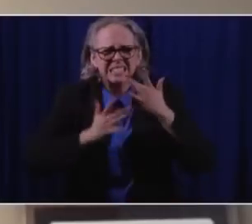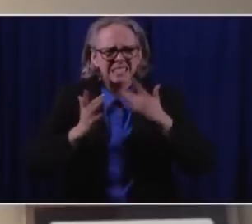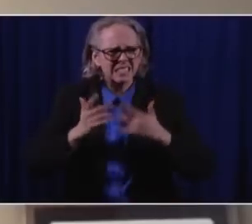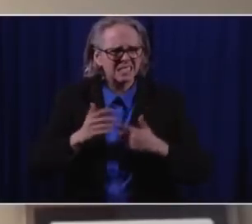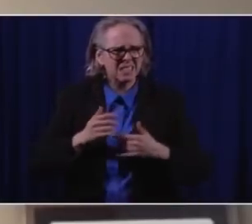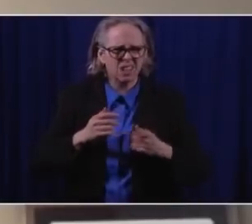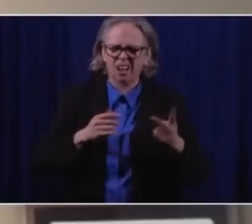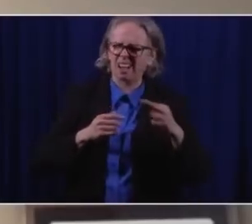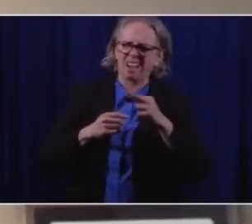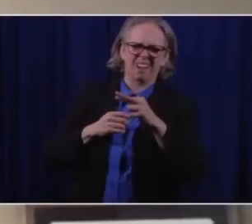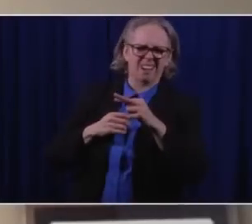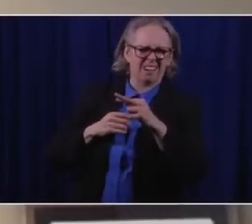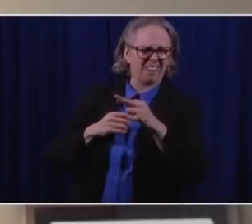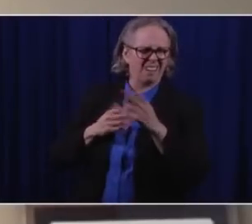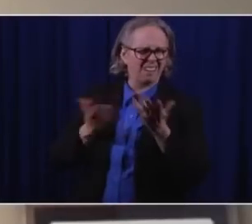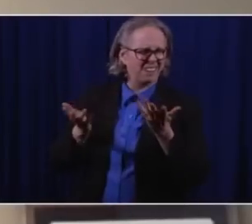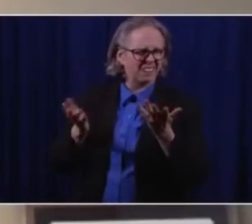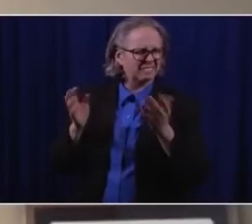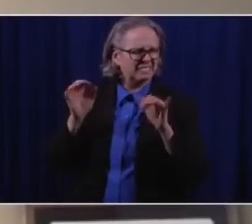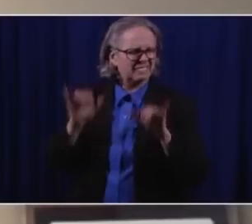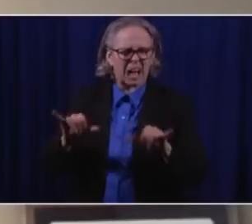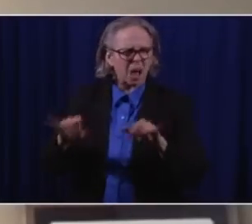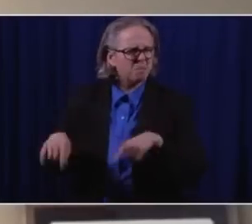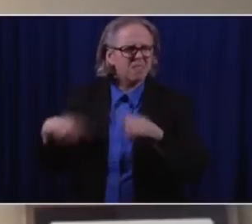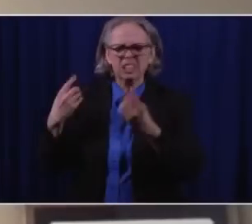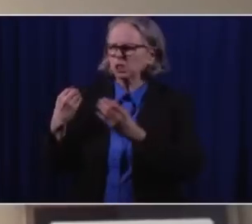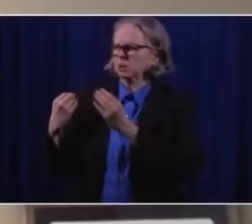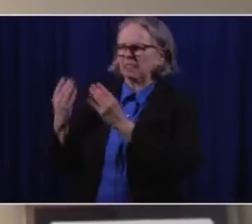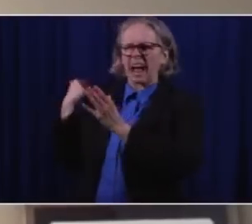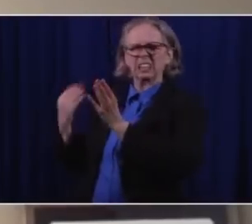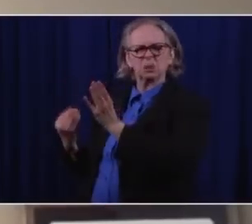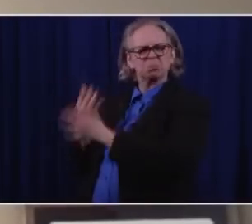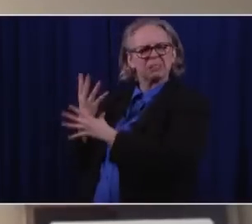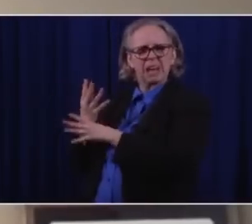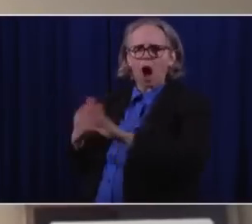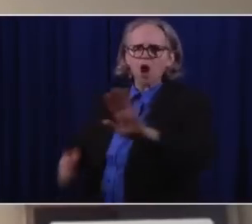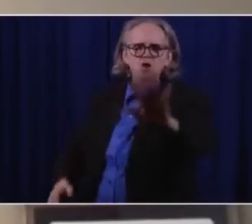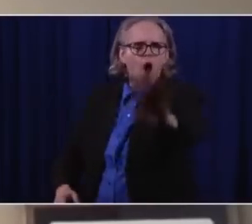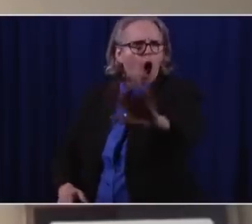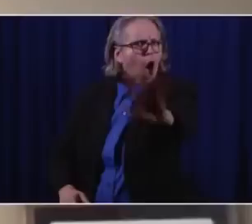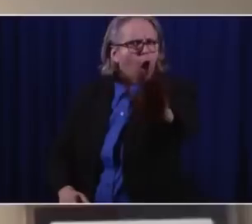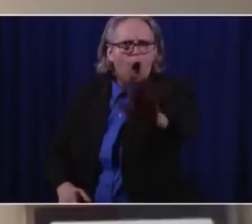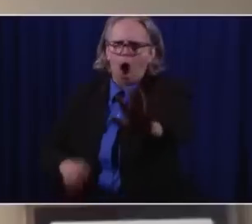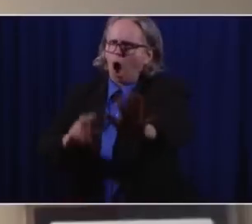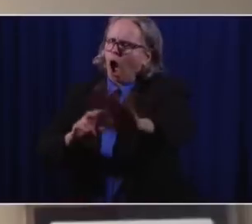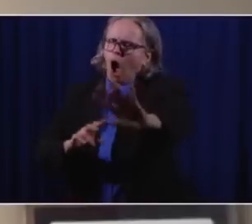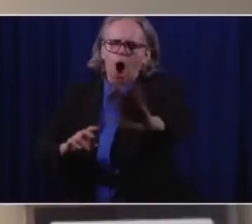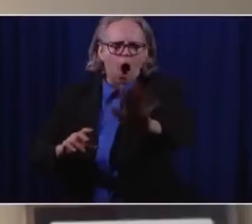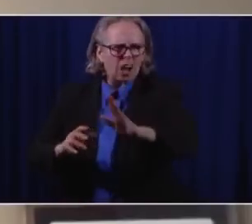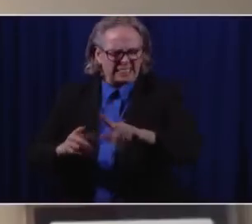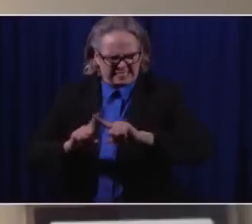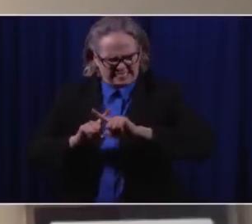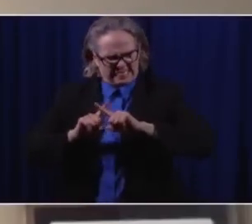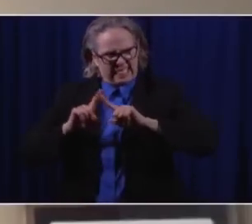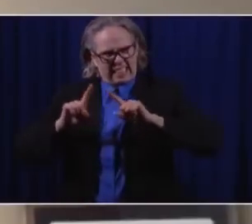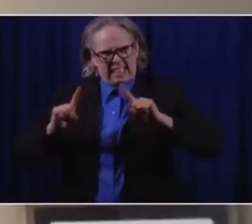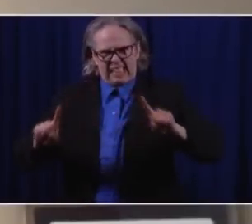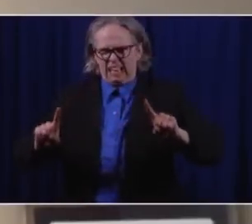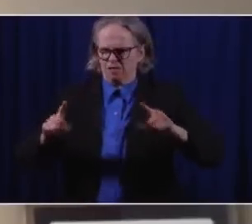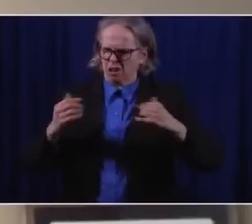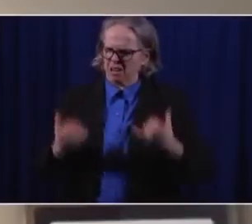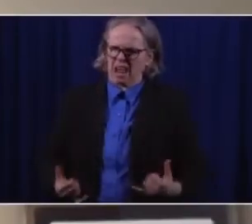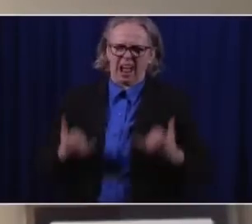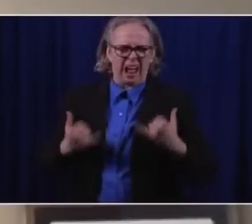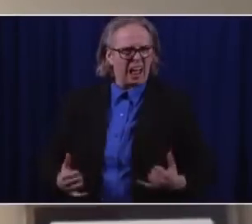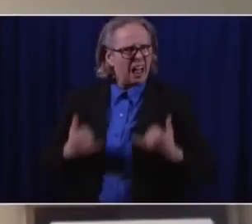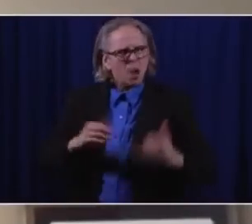no different than what we experienced at the start of the pandemic, but in reality, this time is very different from that time. The public